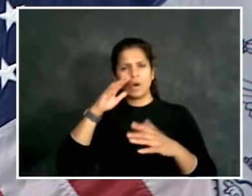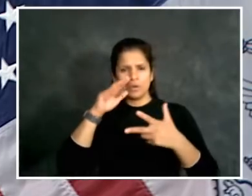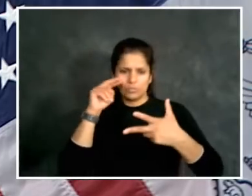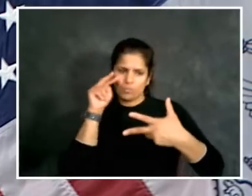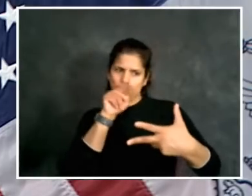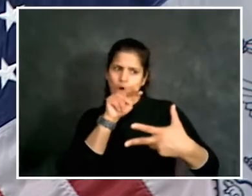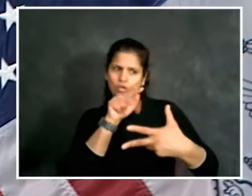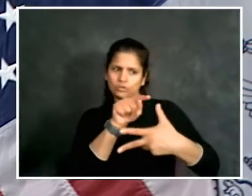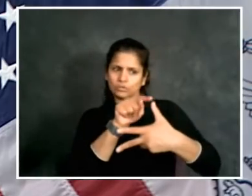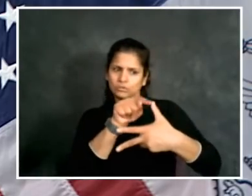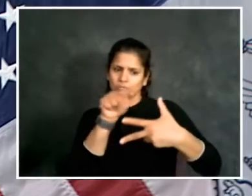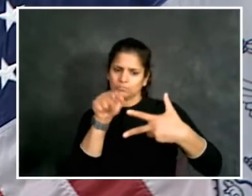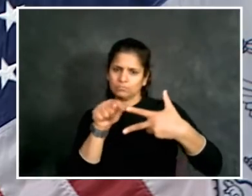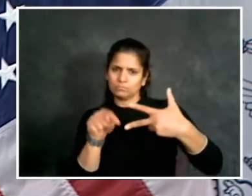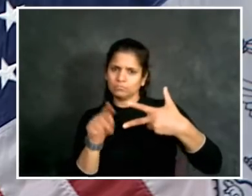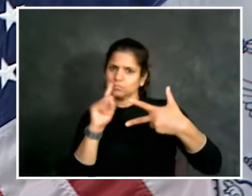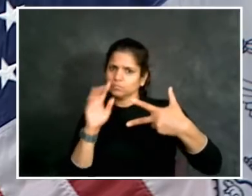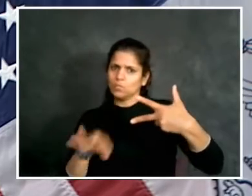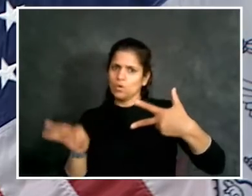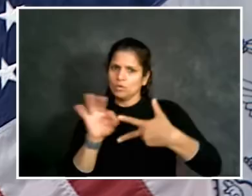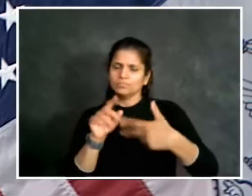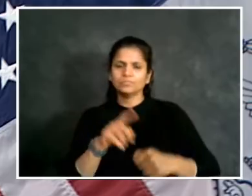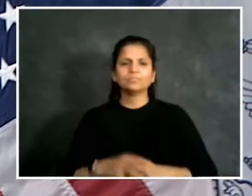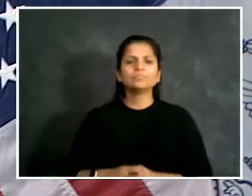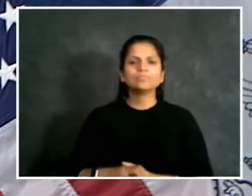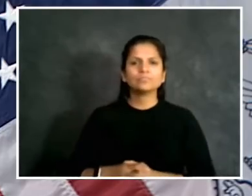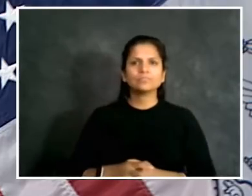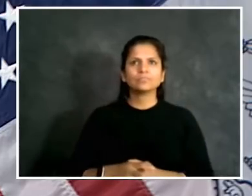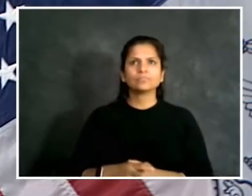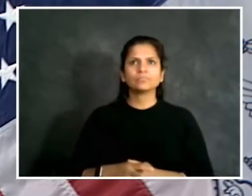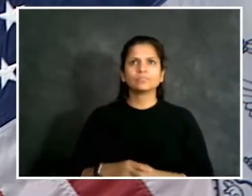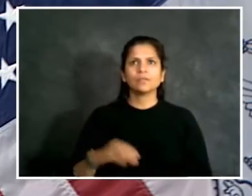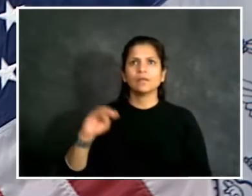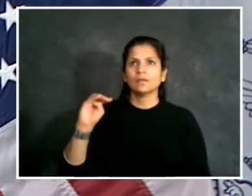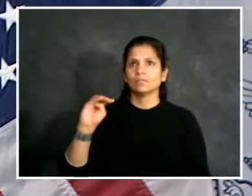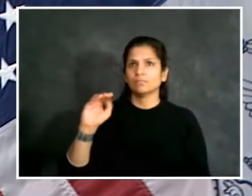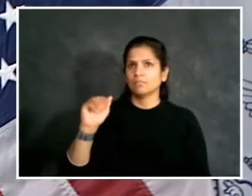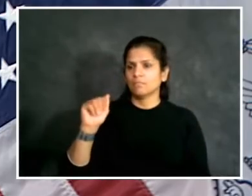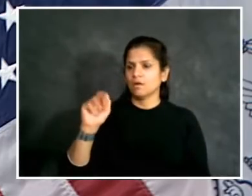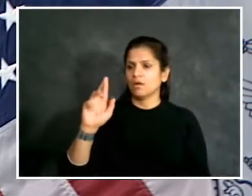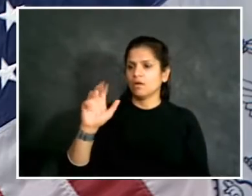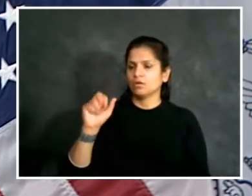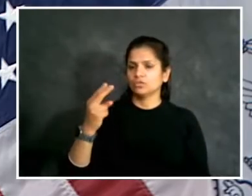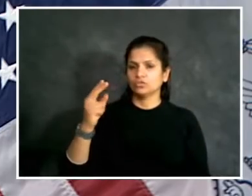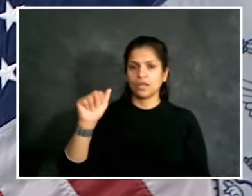Marcia? Good morning, Mr. Mayor. How you doing today? Good, Marcia. How are you?